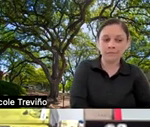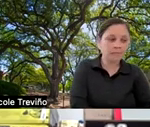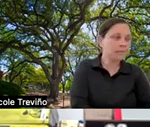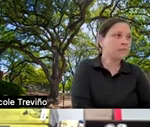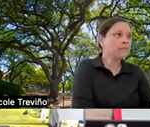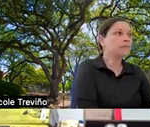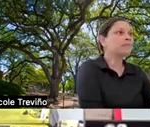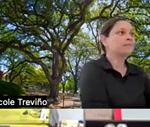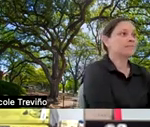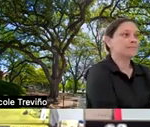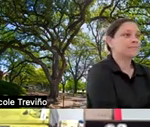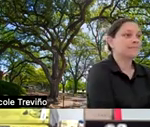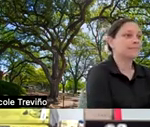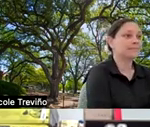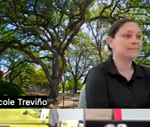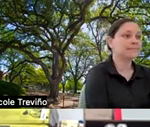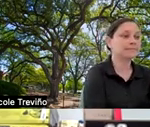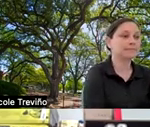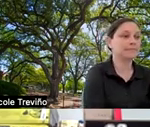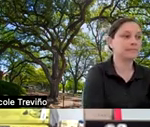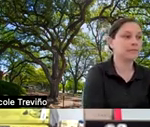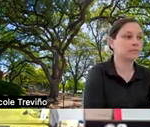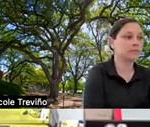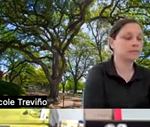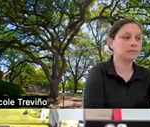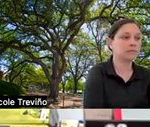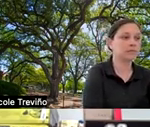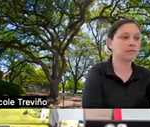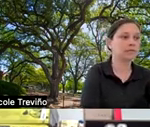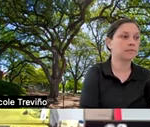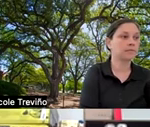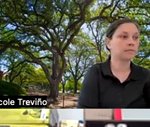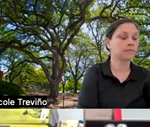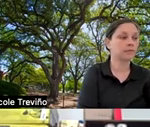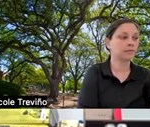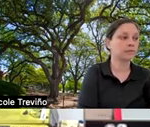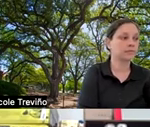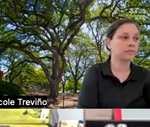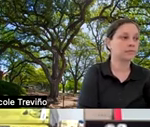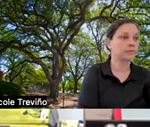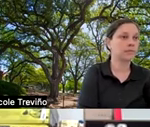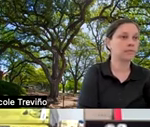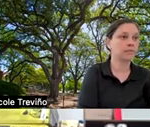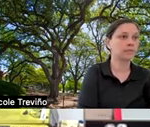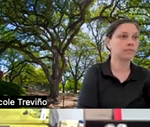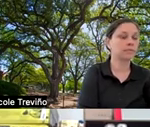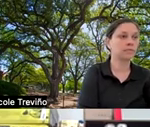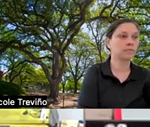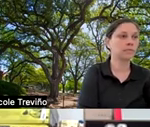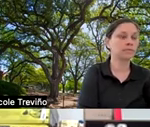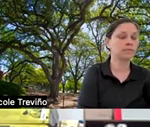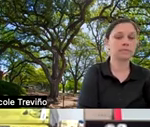these strategy types that were already in the plans of some of these state agencies, I see that